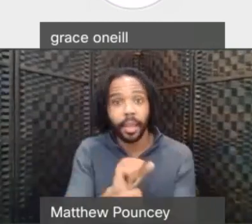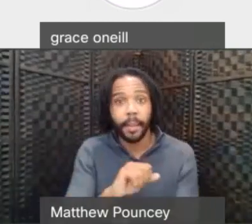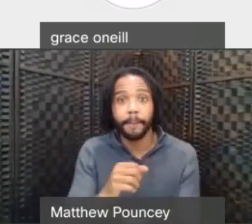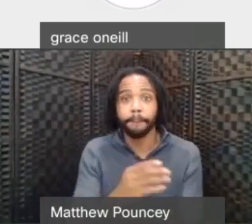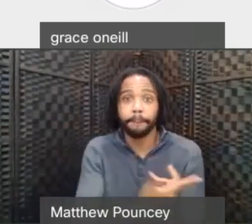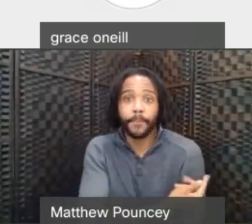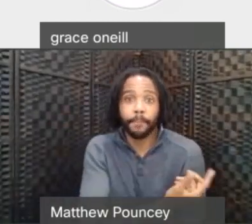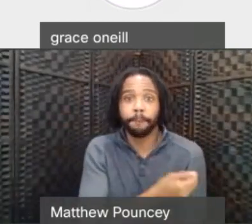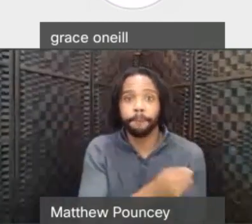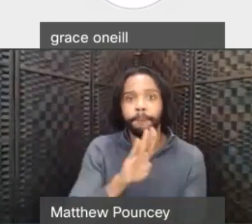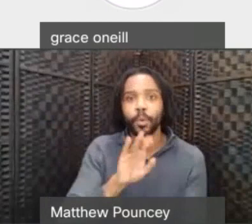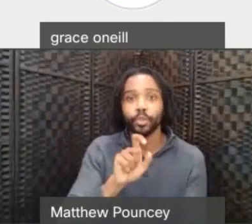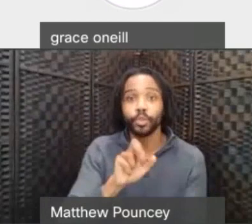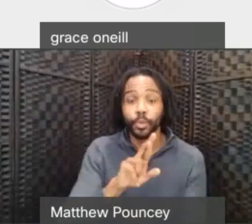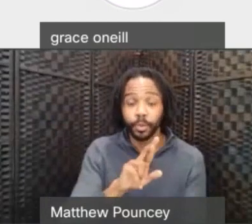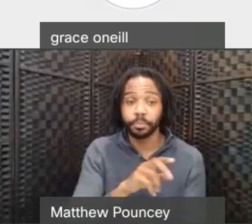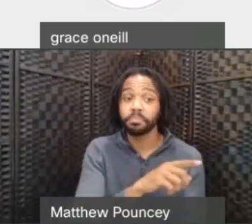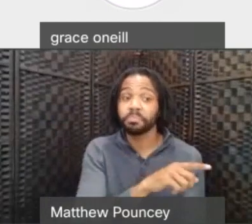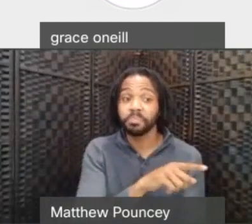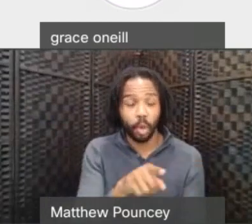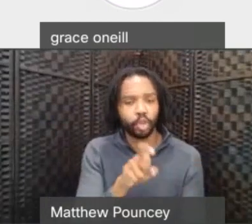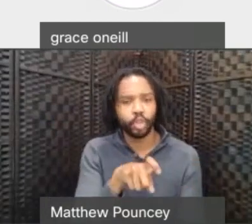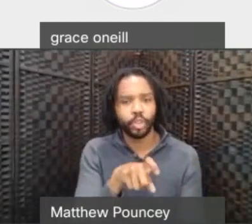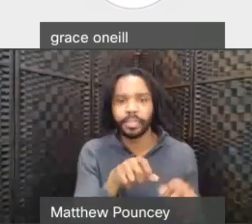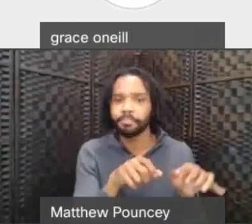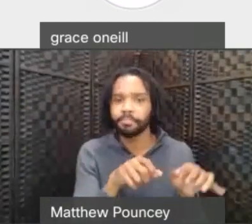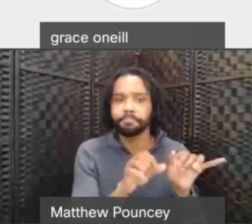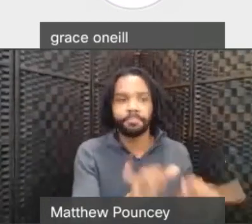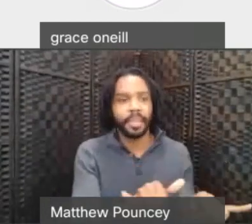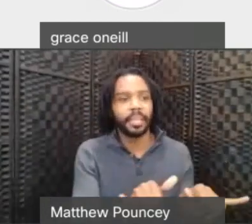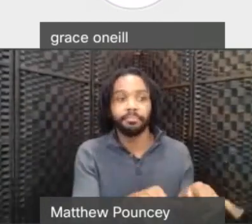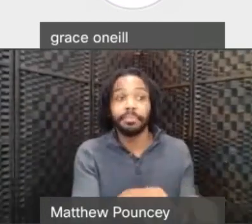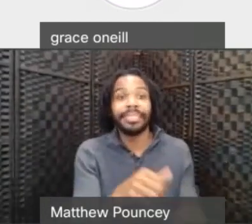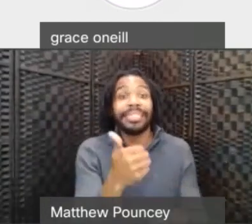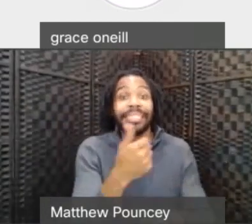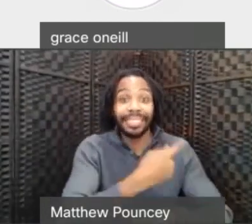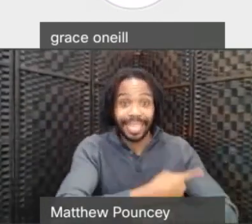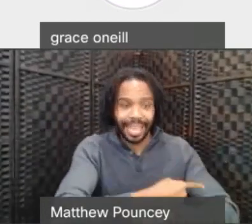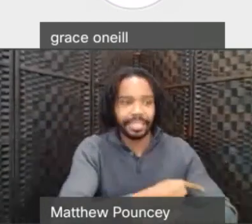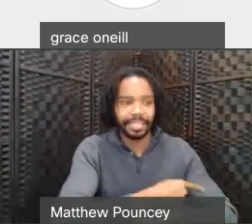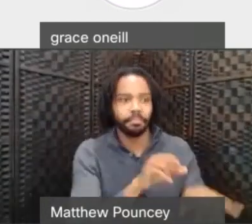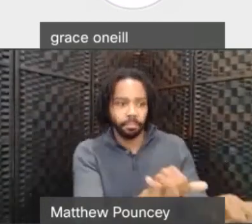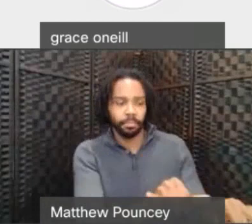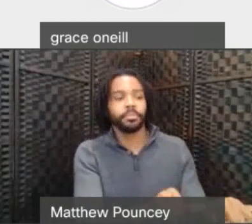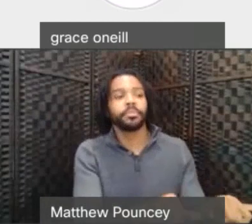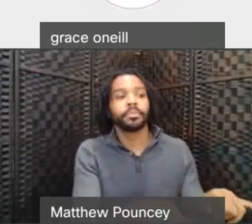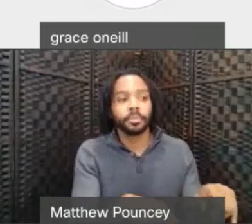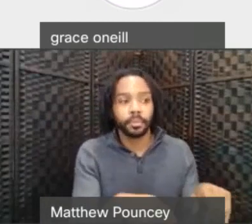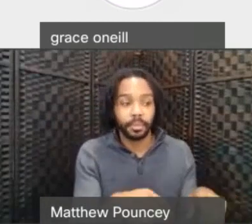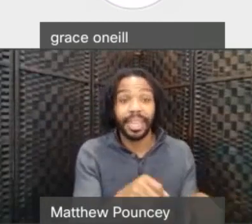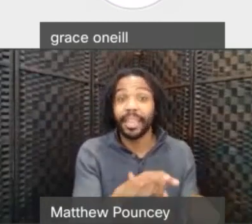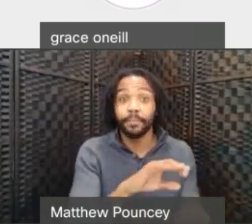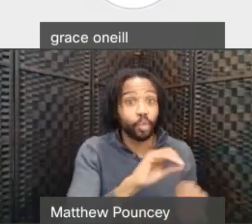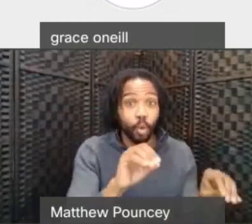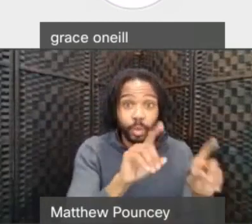10 days after last exposure if no test is performed, or they can be restricted from work for 7 days with a negative